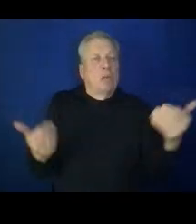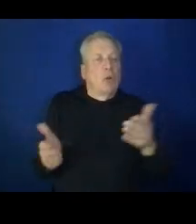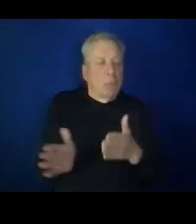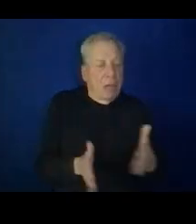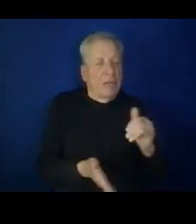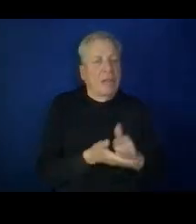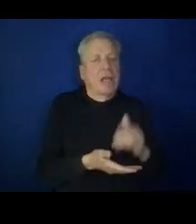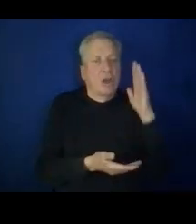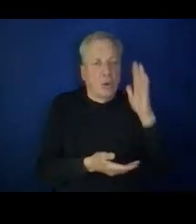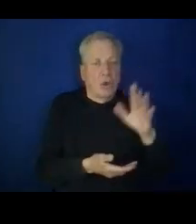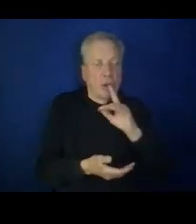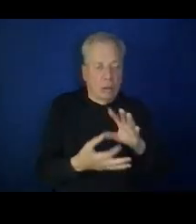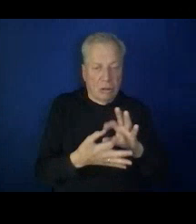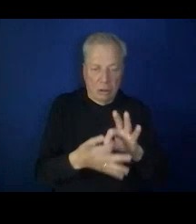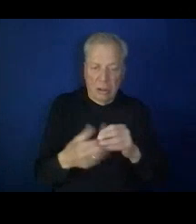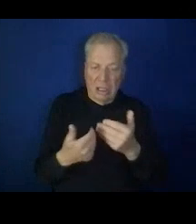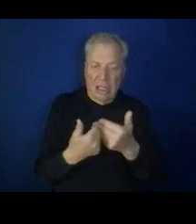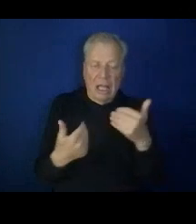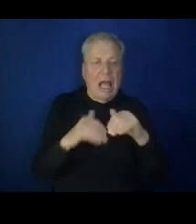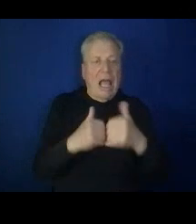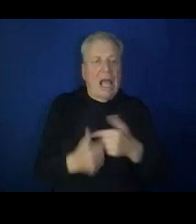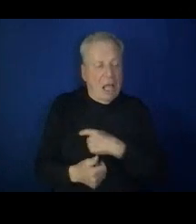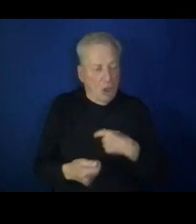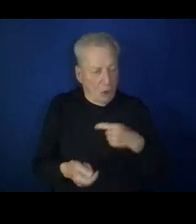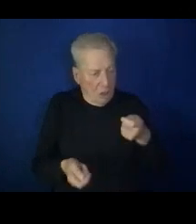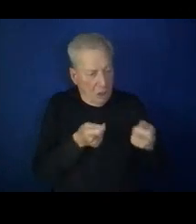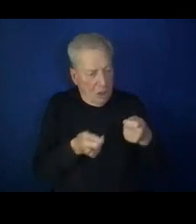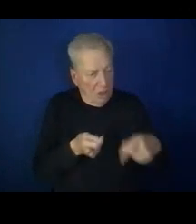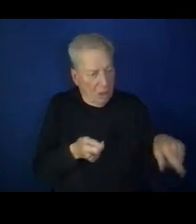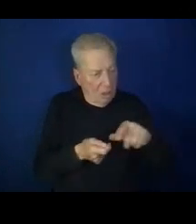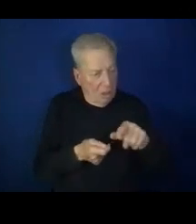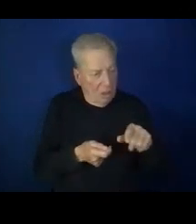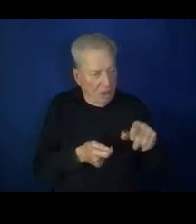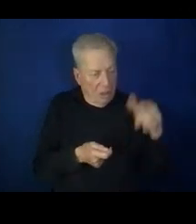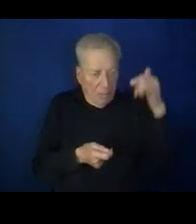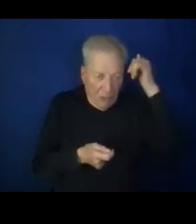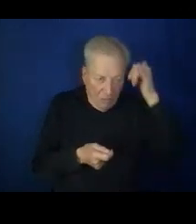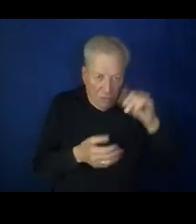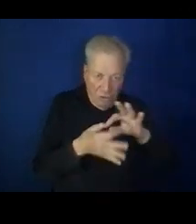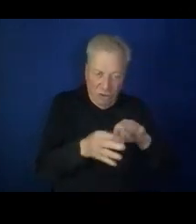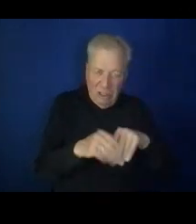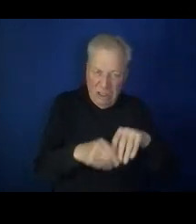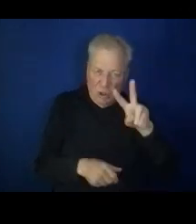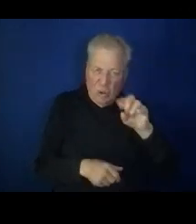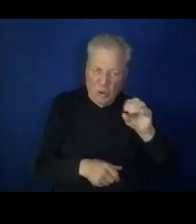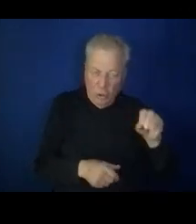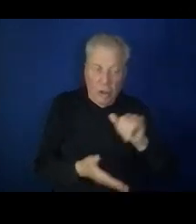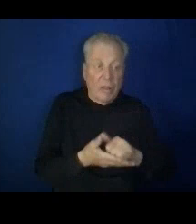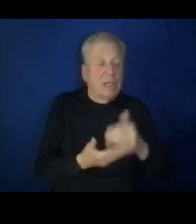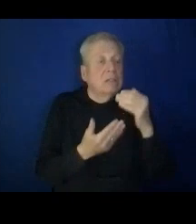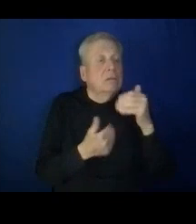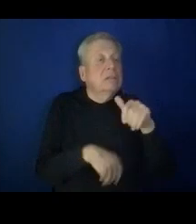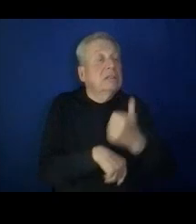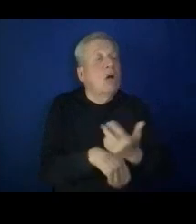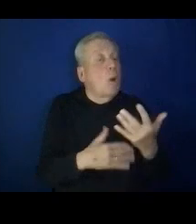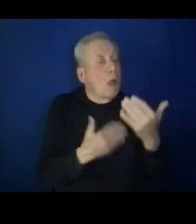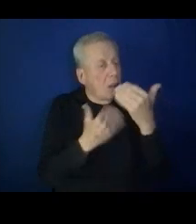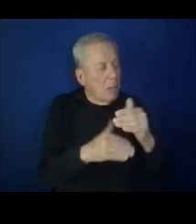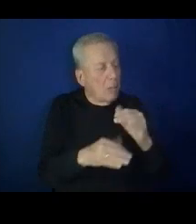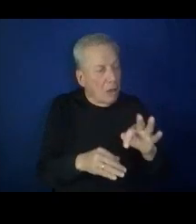damn similar on how we'd manage bison. That was in 2000. And it set limits on the population size, on